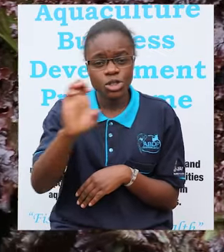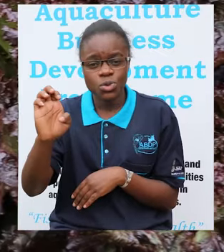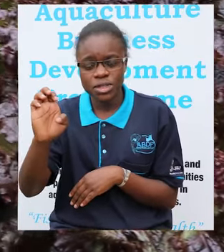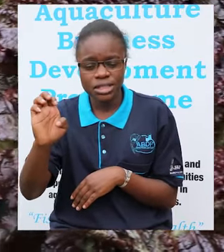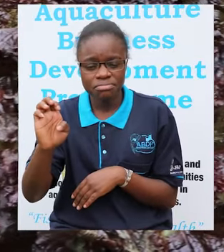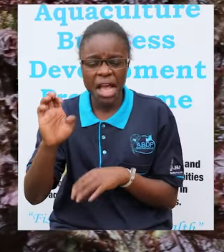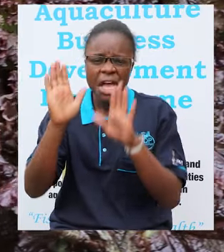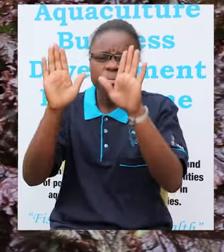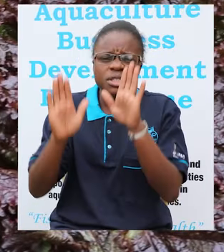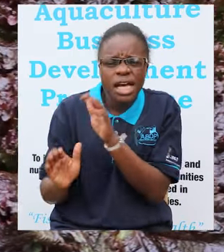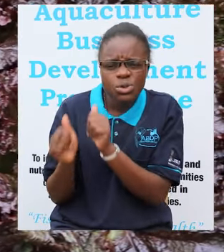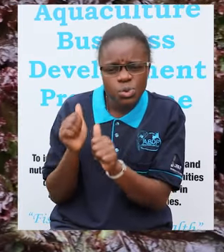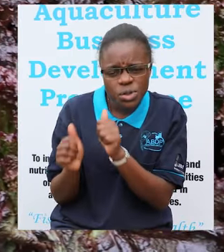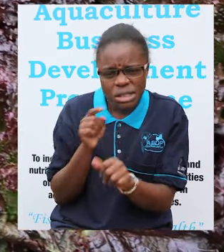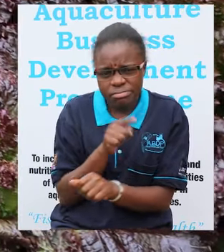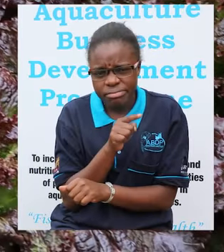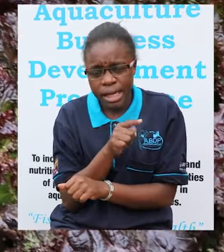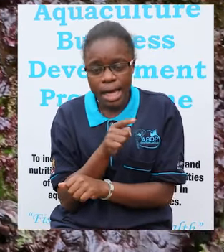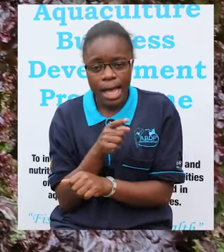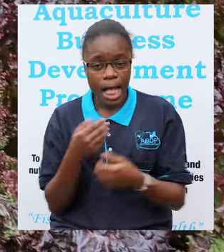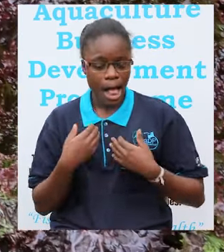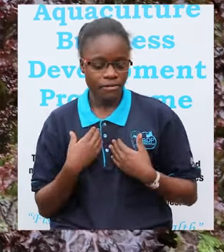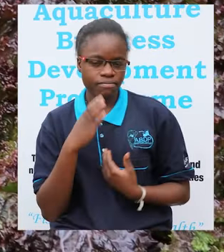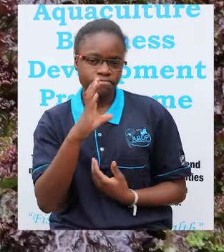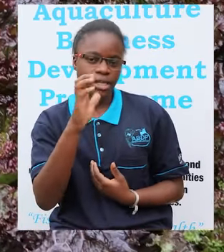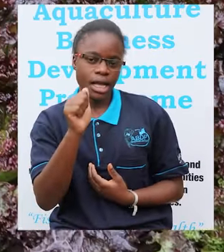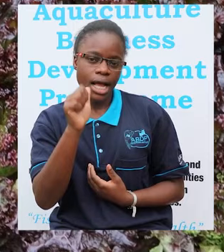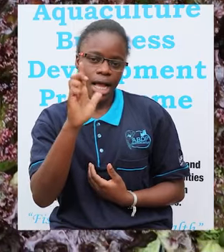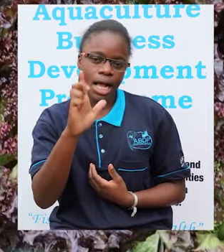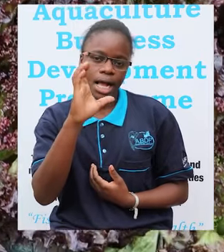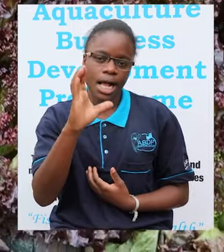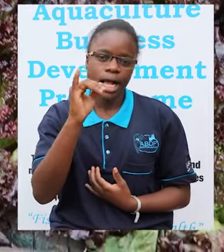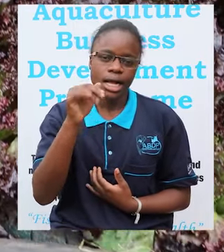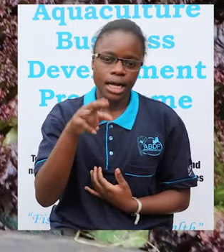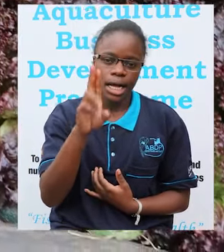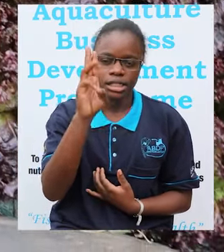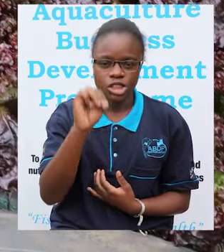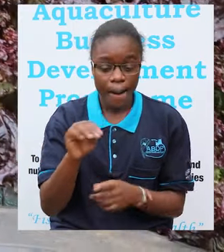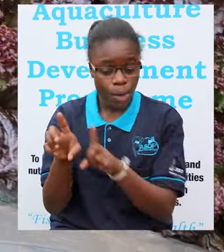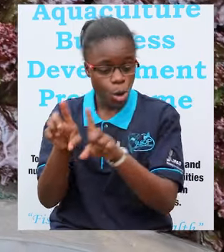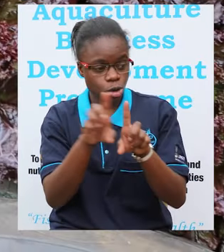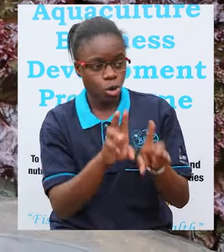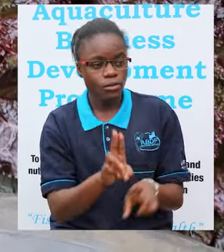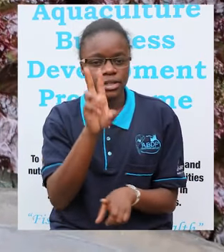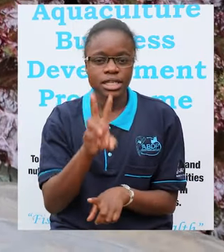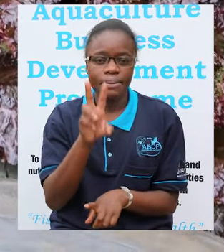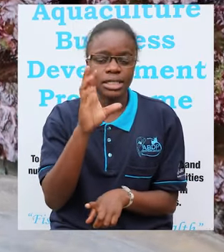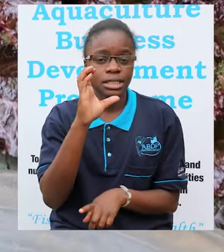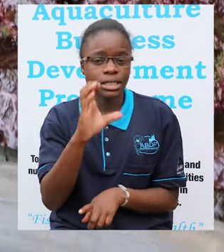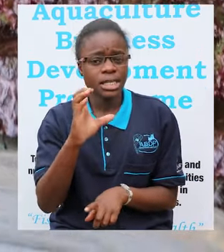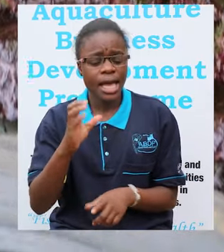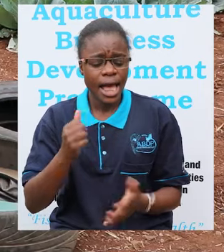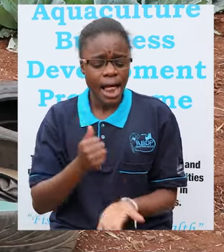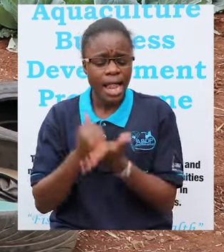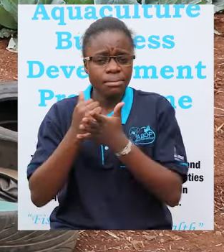vitamin C, very rich in calcium. So calcium is good for the bones. Vitamin C is very good for boosting